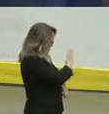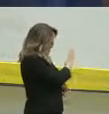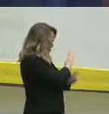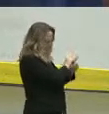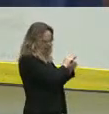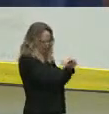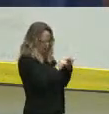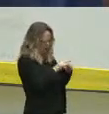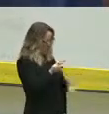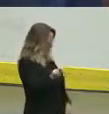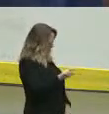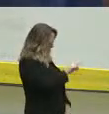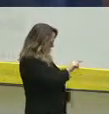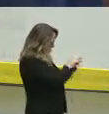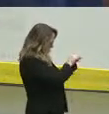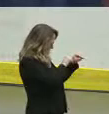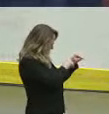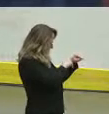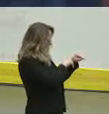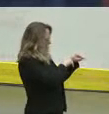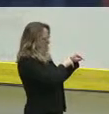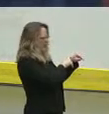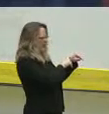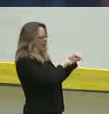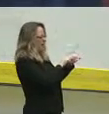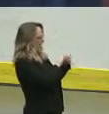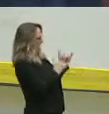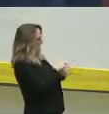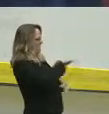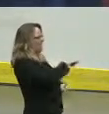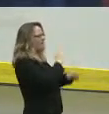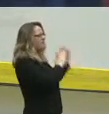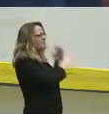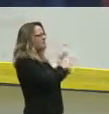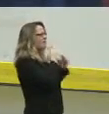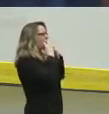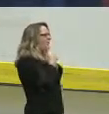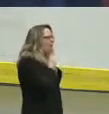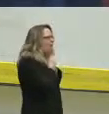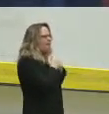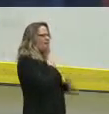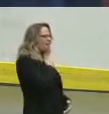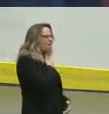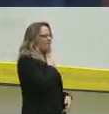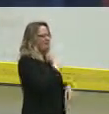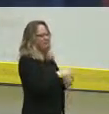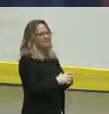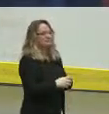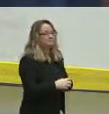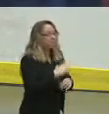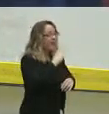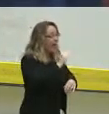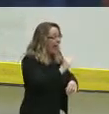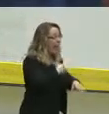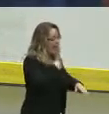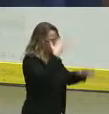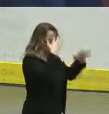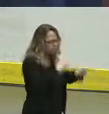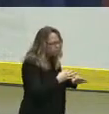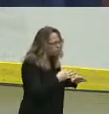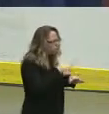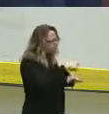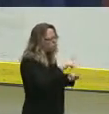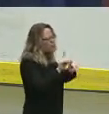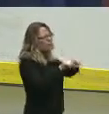heart. And like many of my classmates, the reasoning behind coming to Utica College was strengthened when they sent us our first free t-shirt